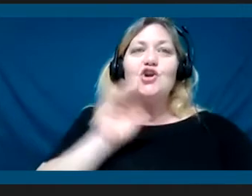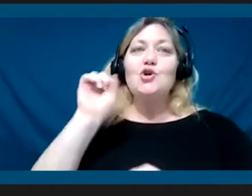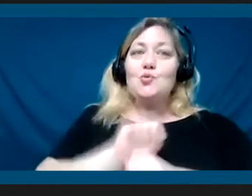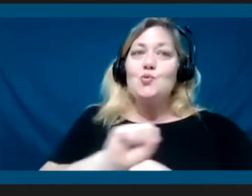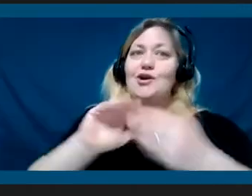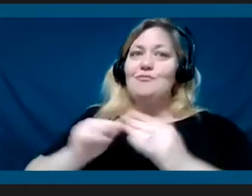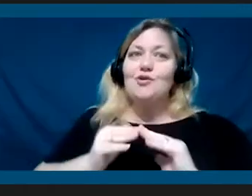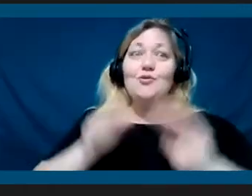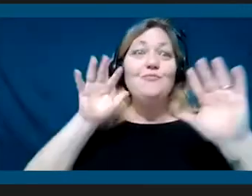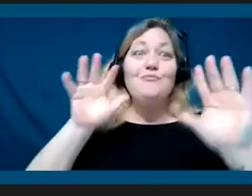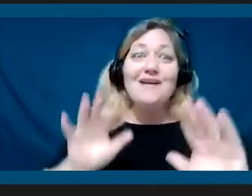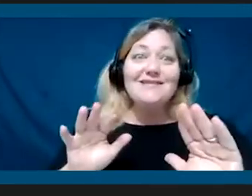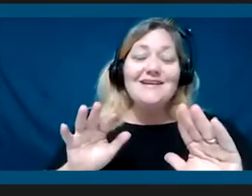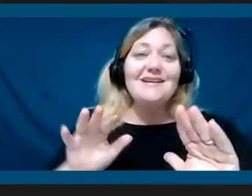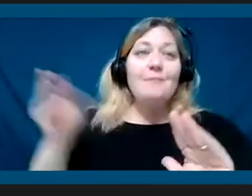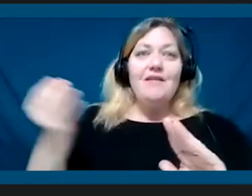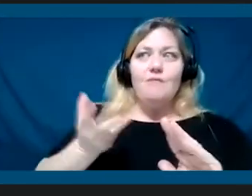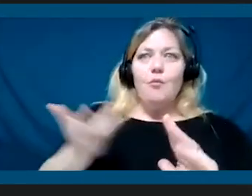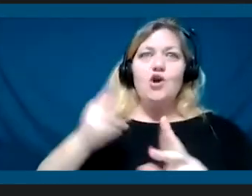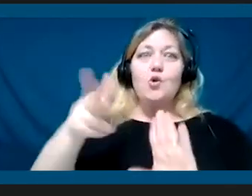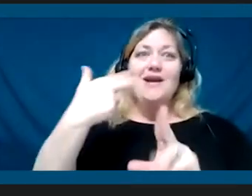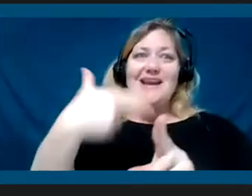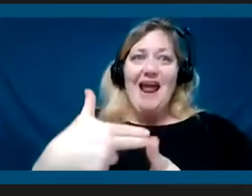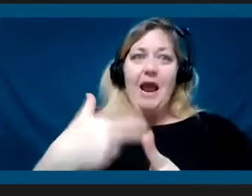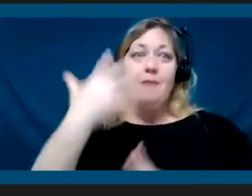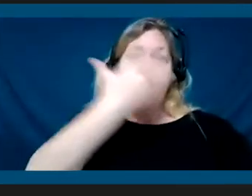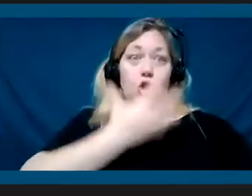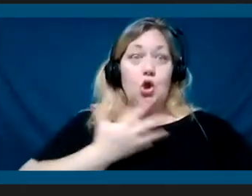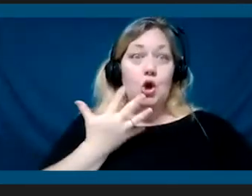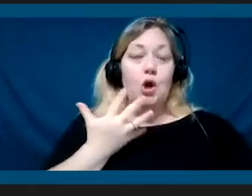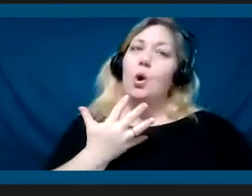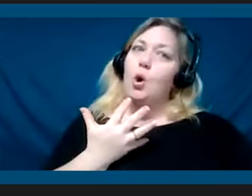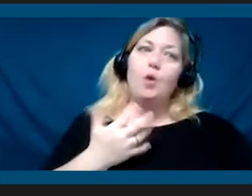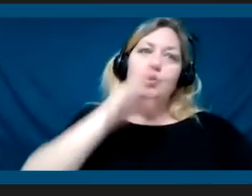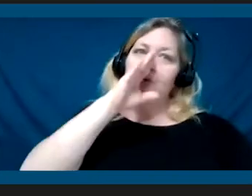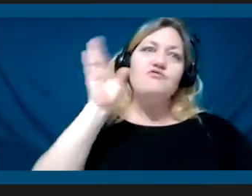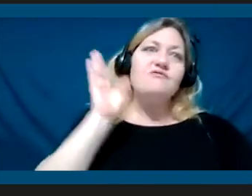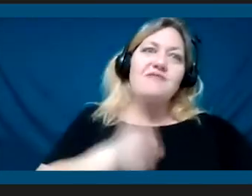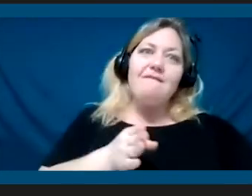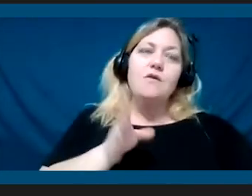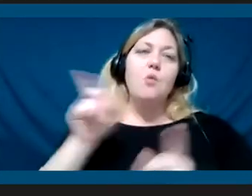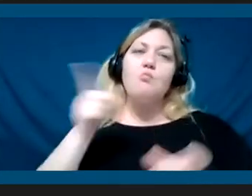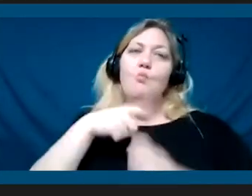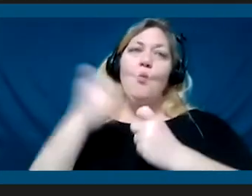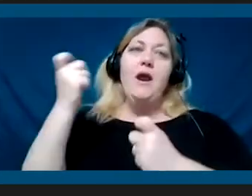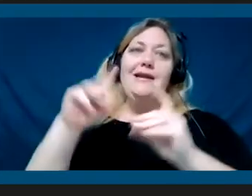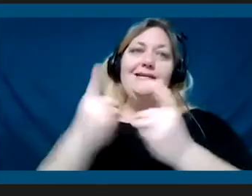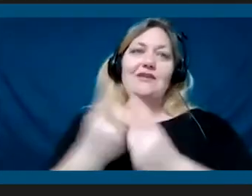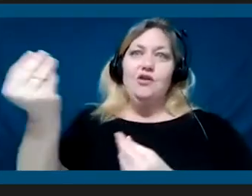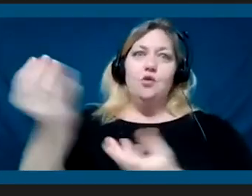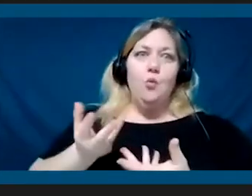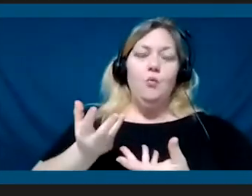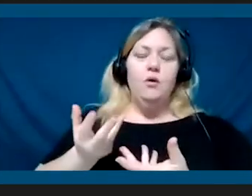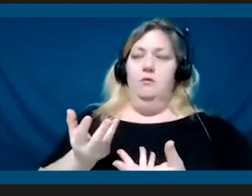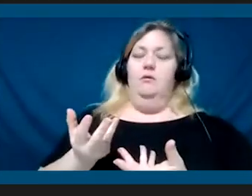community is amazing, but your name and the way you look, you can never win in this district. And that is something